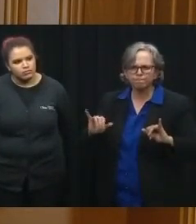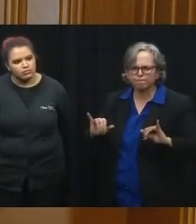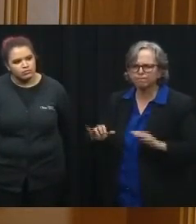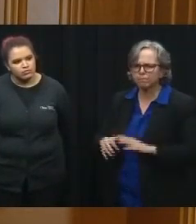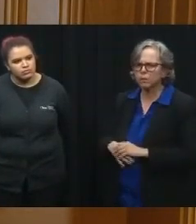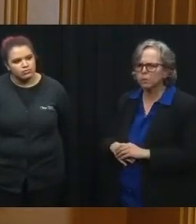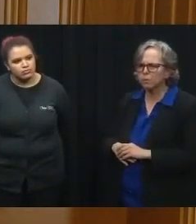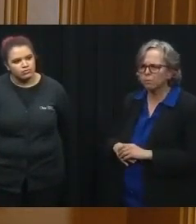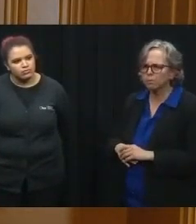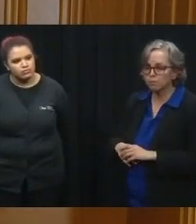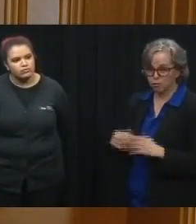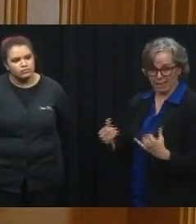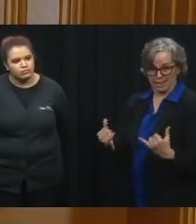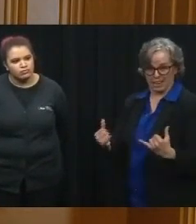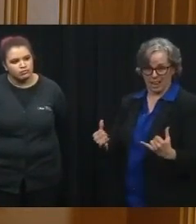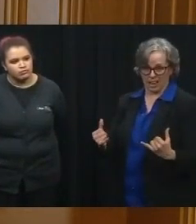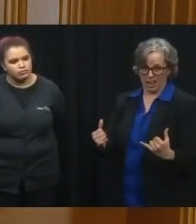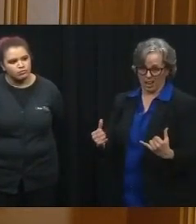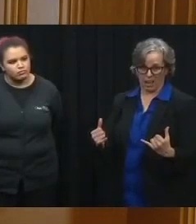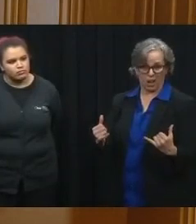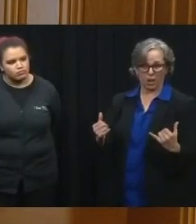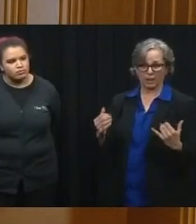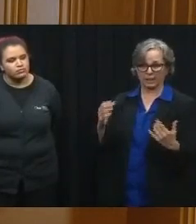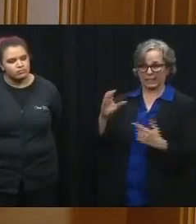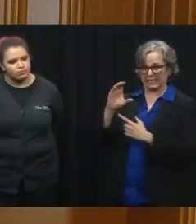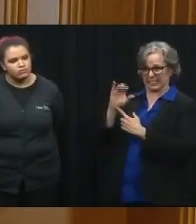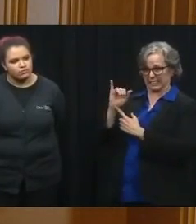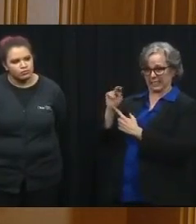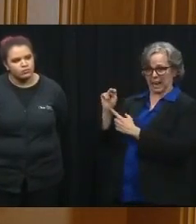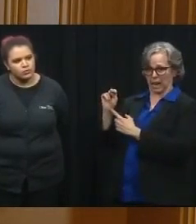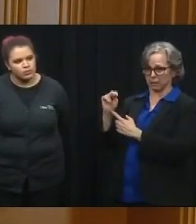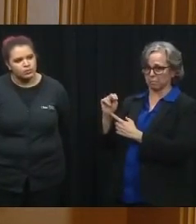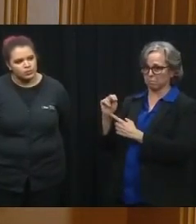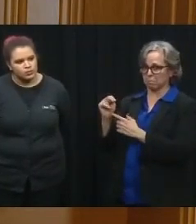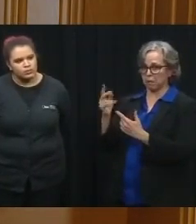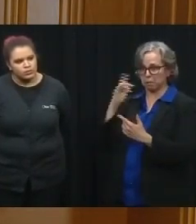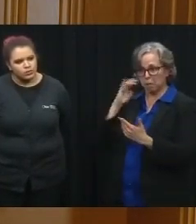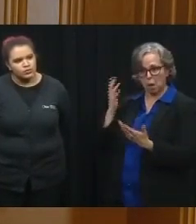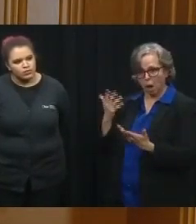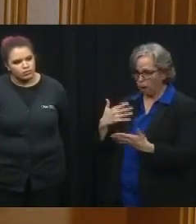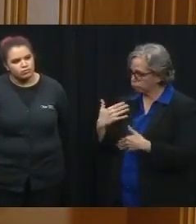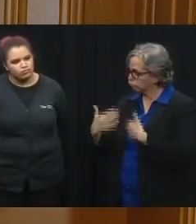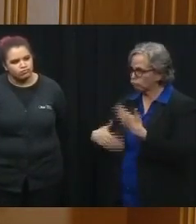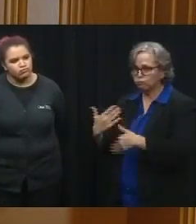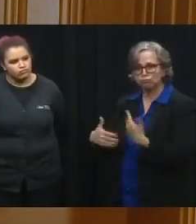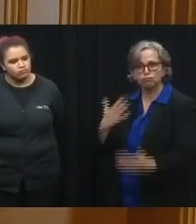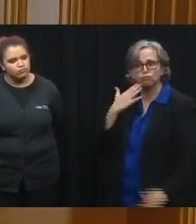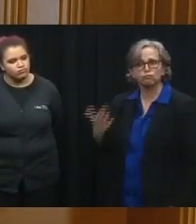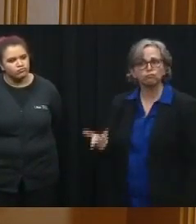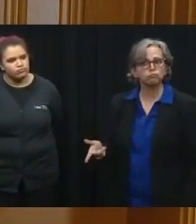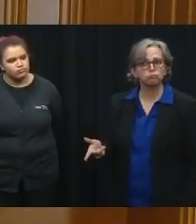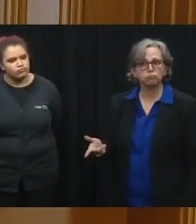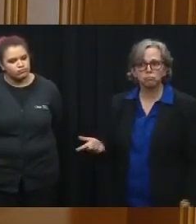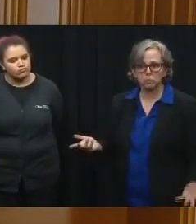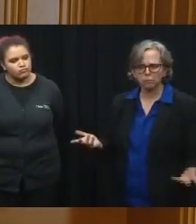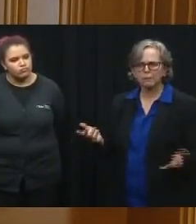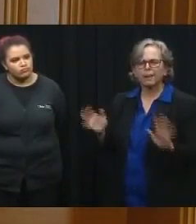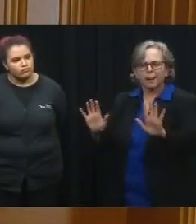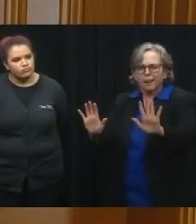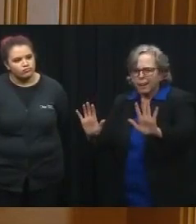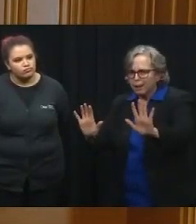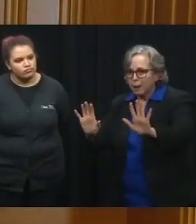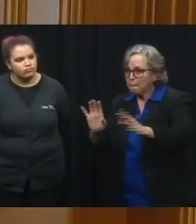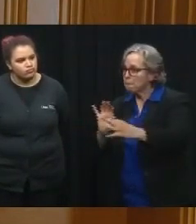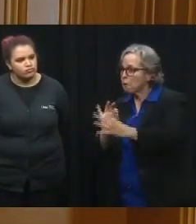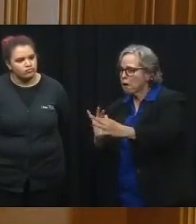in Cincinnati. He thought the compliance was good. So it's a work in progress, and we're going to see where